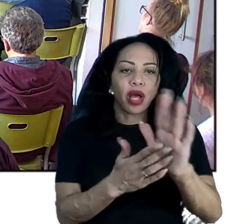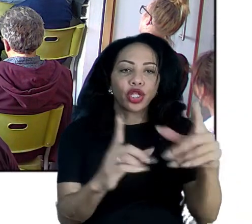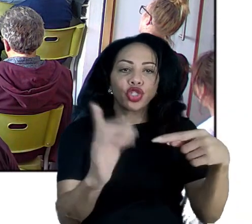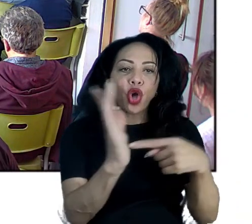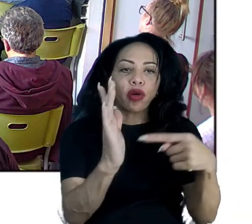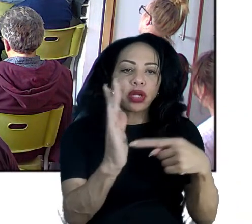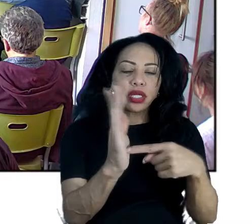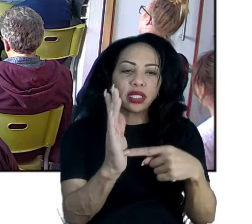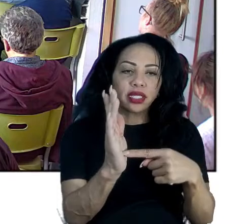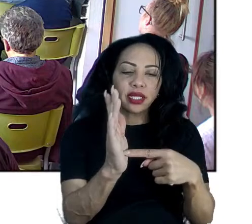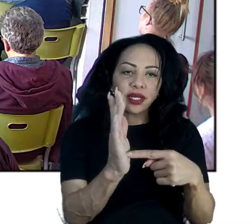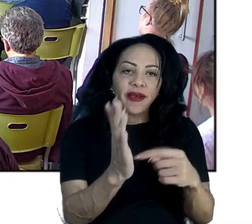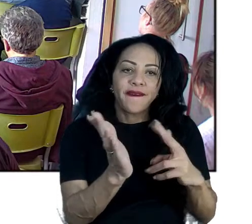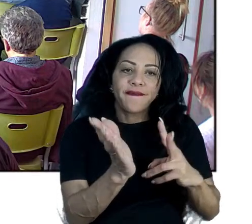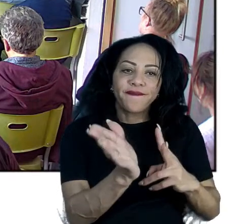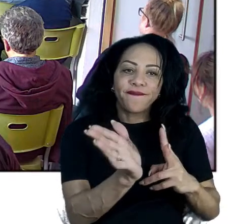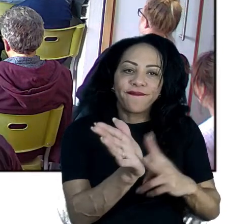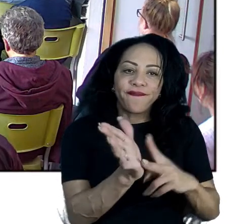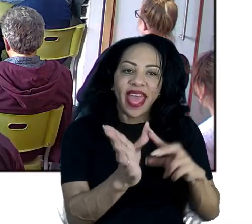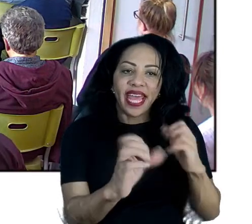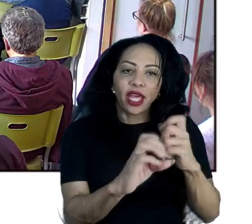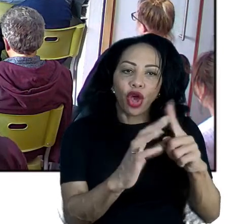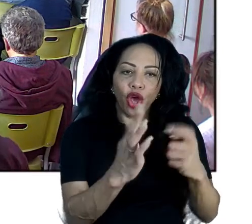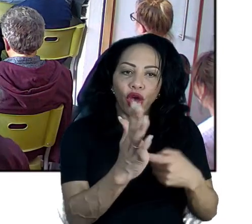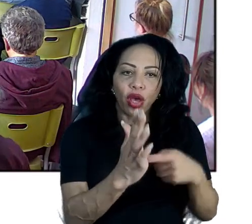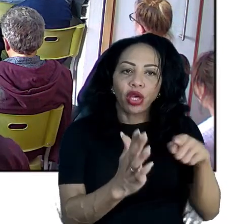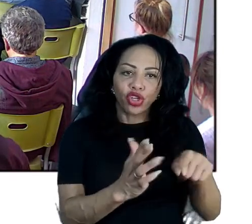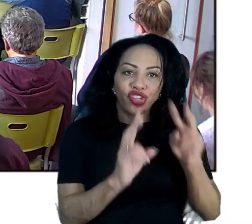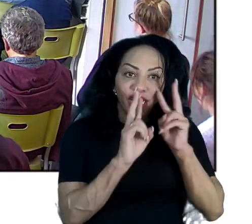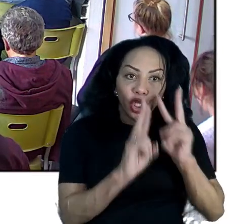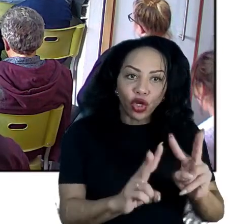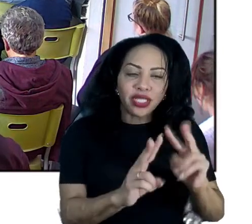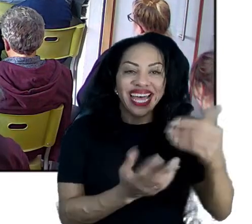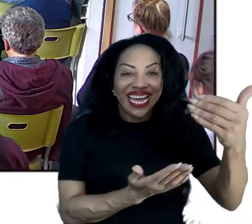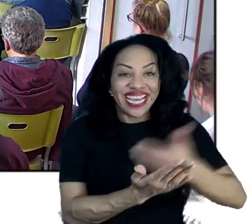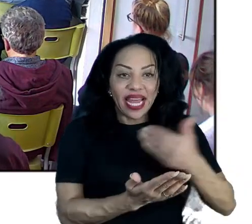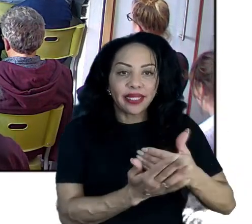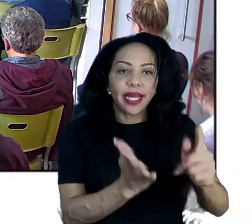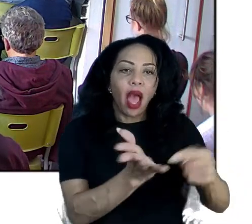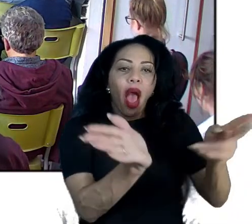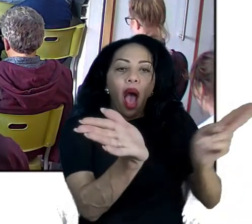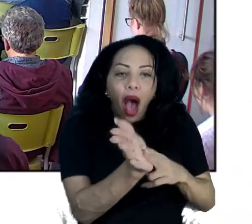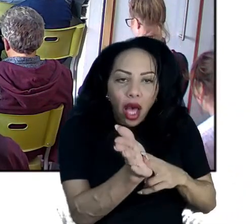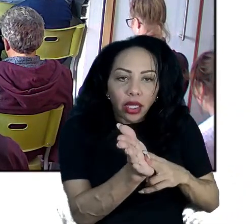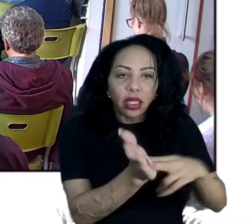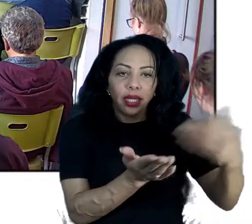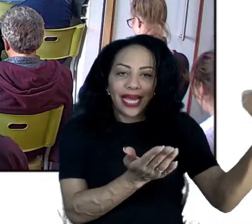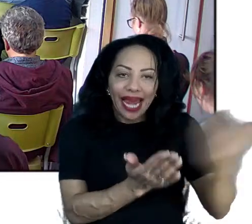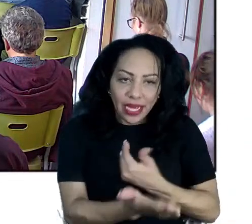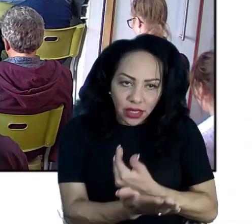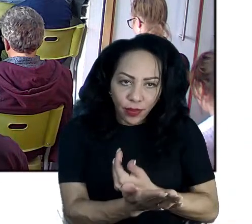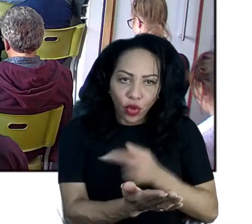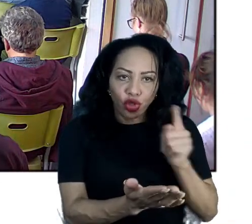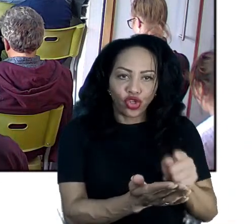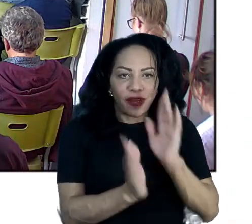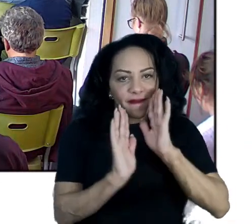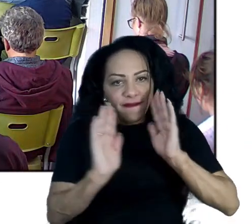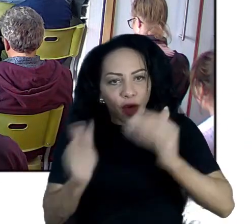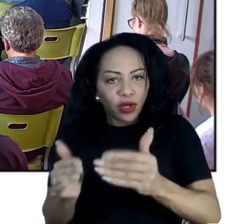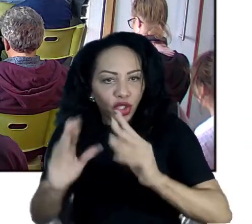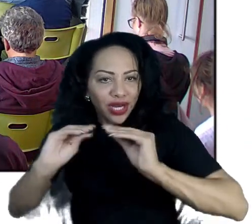at collecting the uncollectible and looks specifically at gallery education archives and how